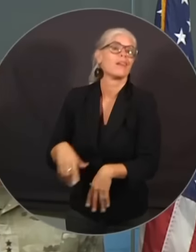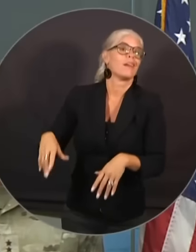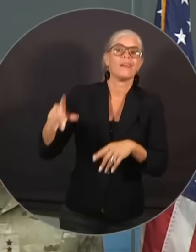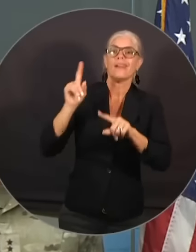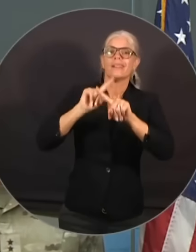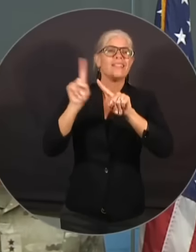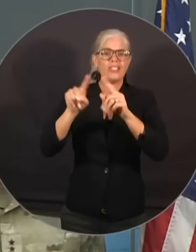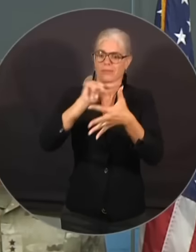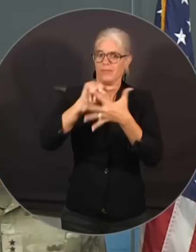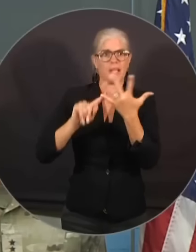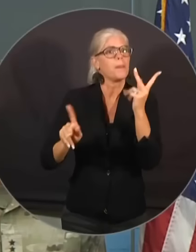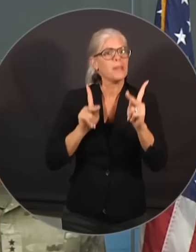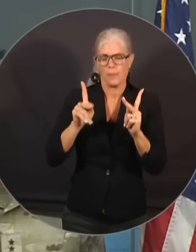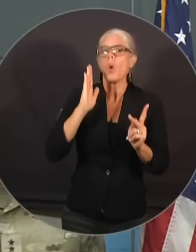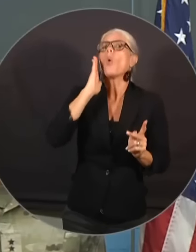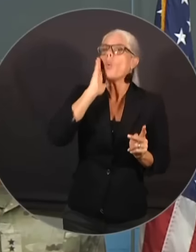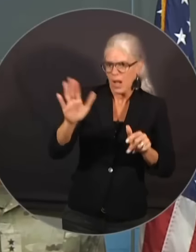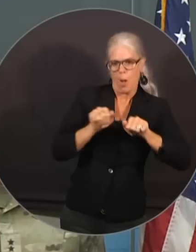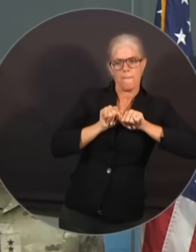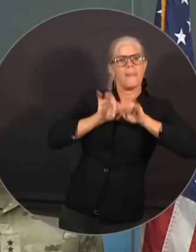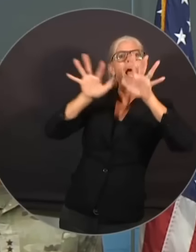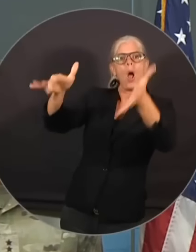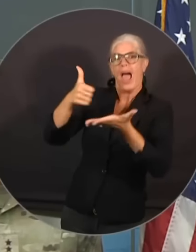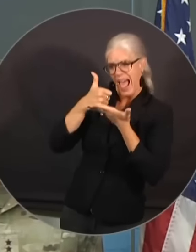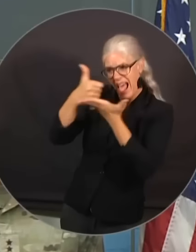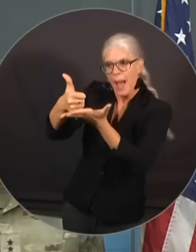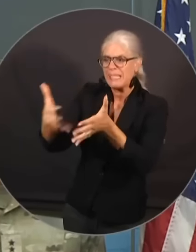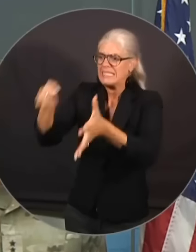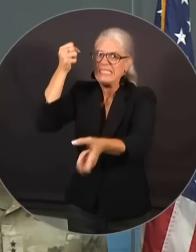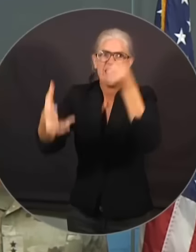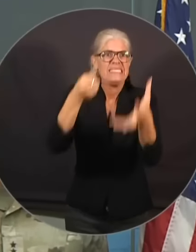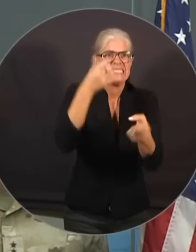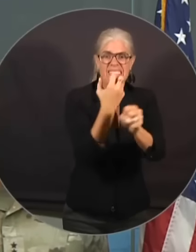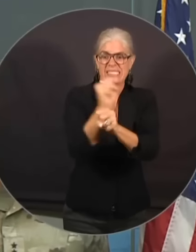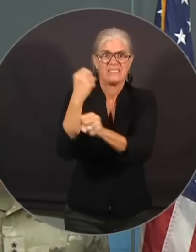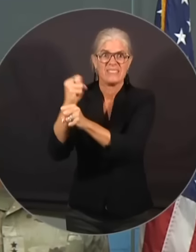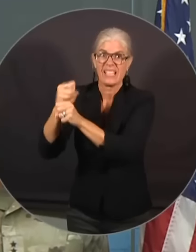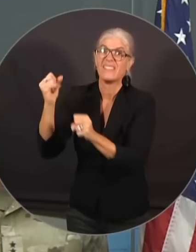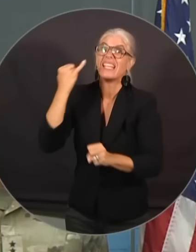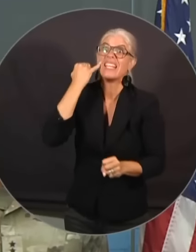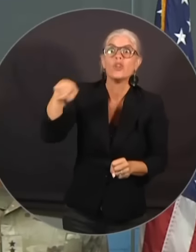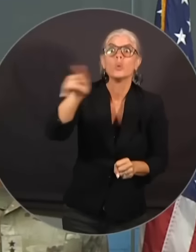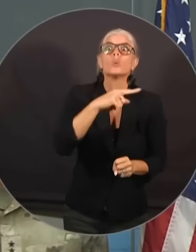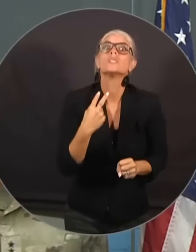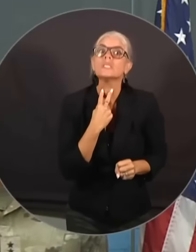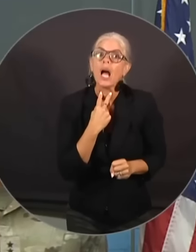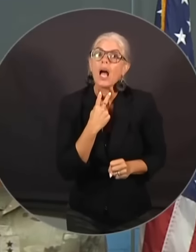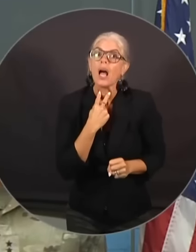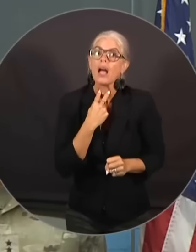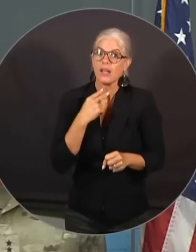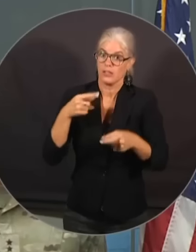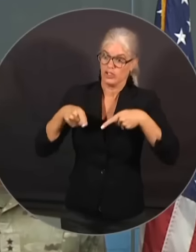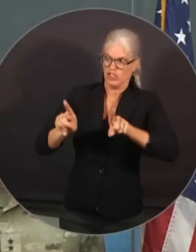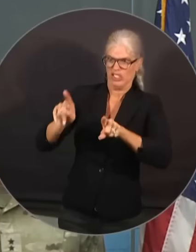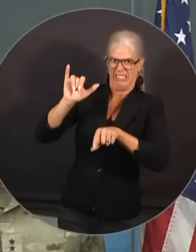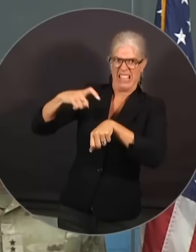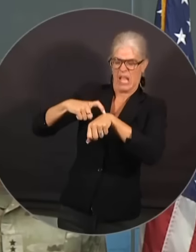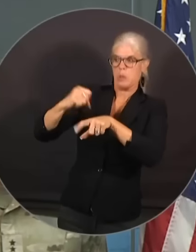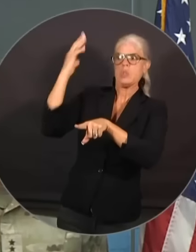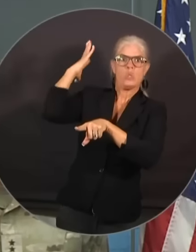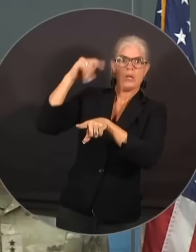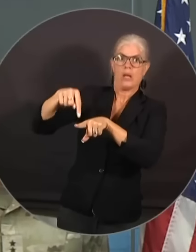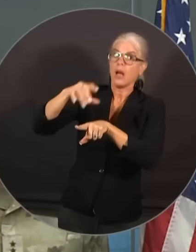that can go and help with search and rescue efforts if people are caught in difficult circumstances. You don't want that to be